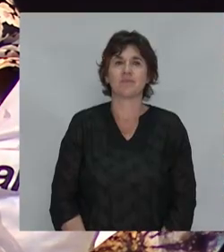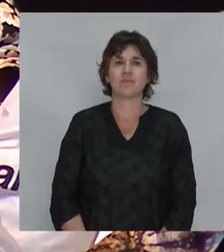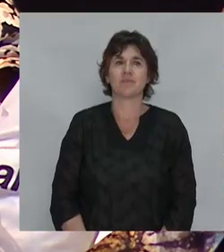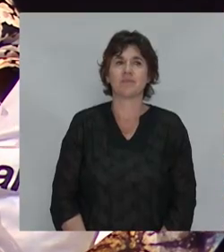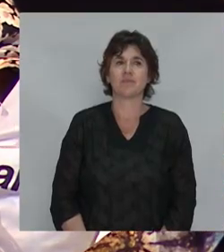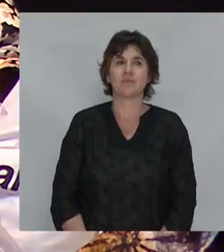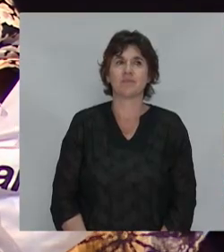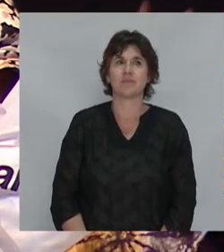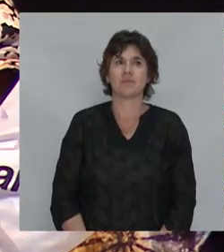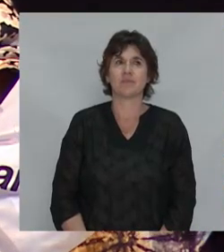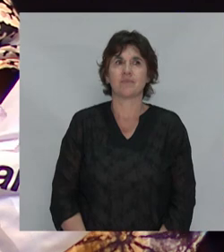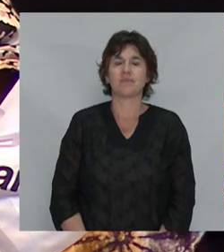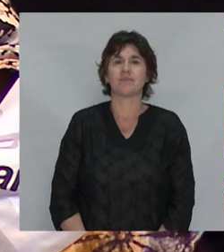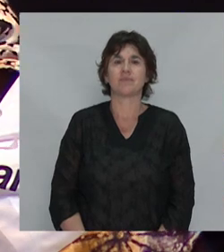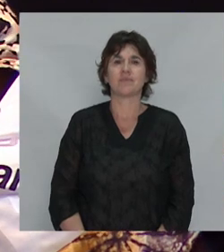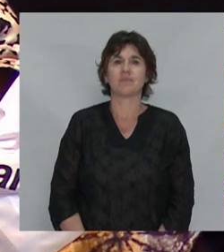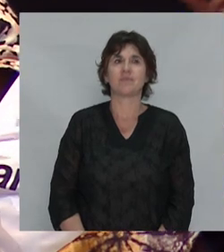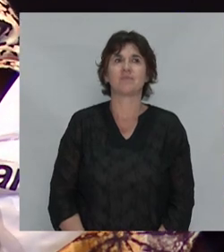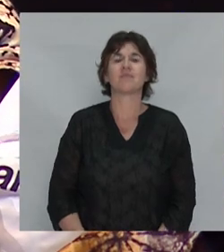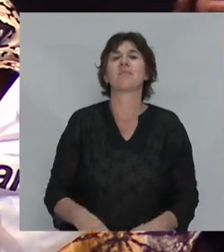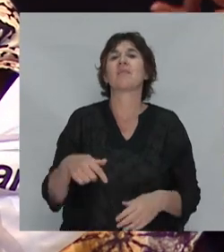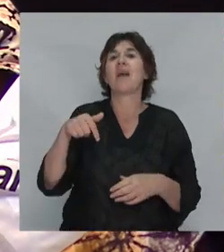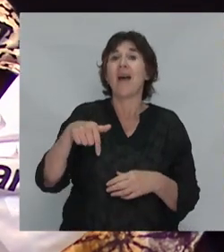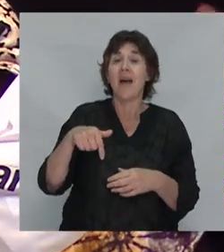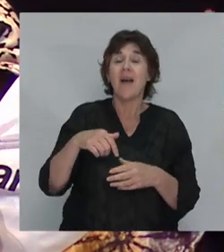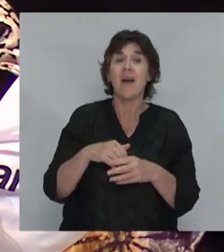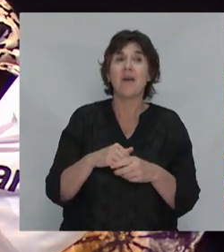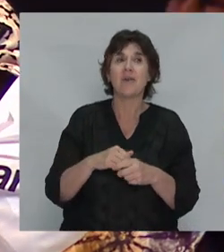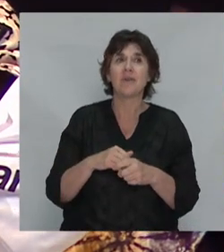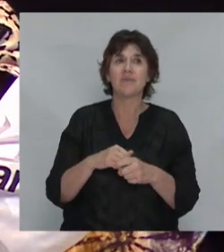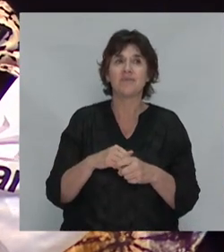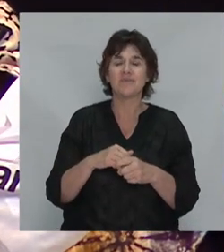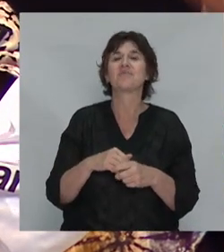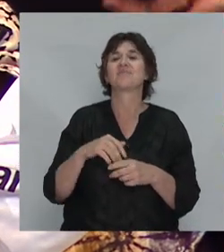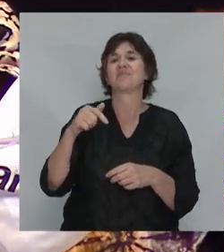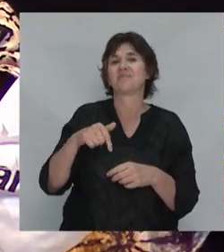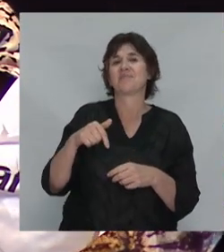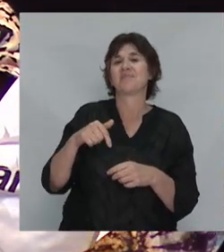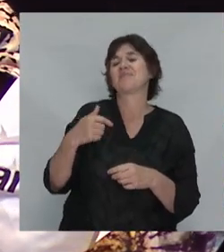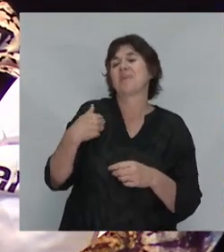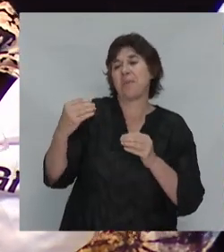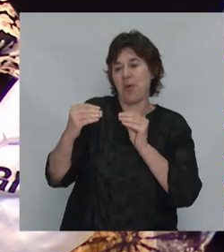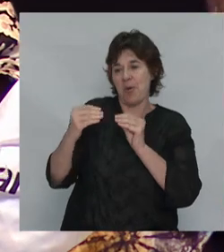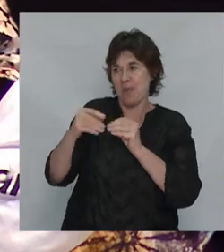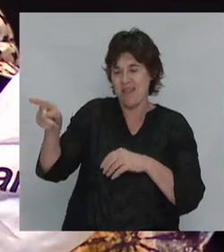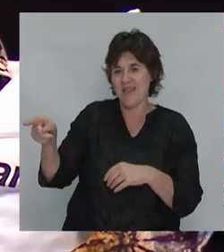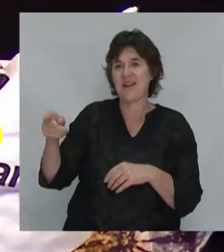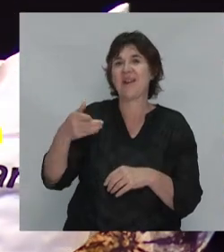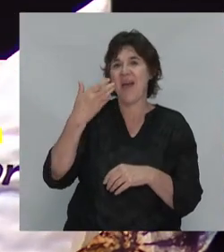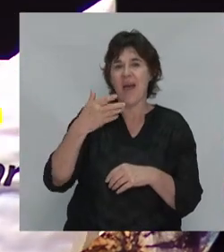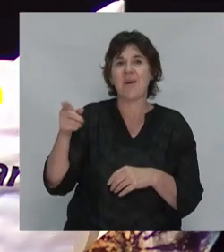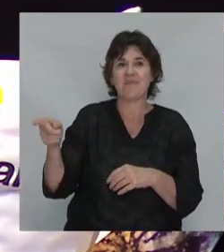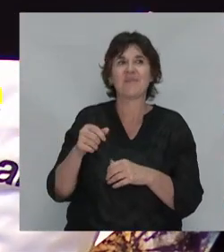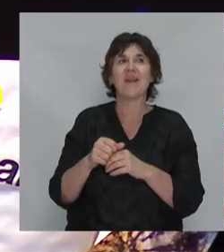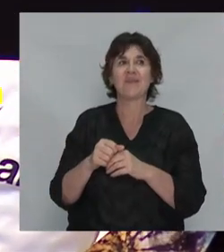Let me hand to Nada here. Nada knows this from evidence of social science research.